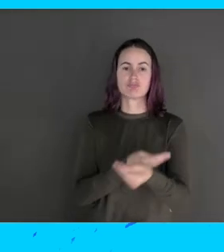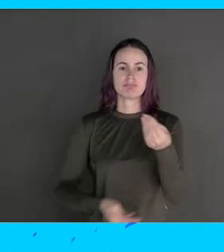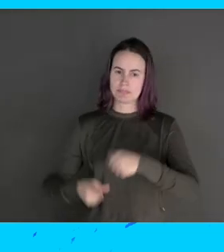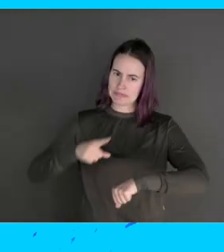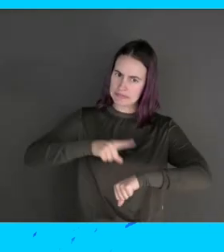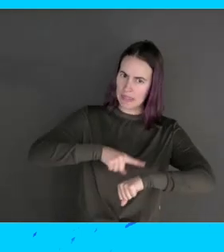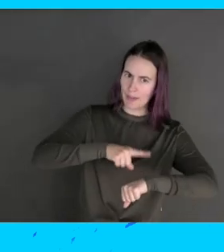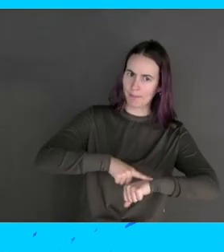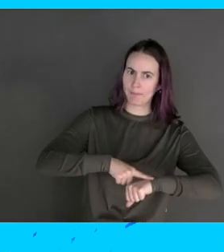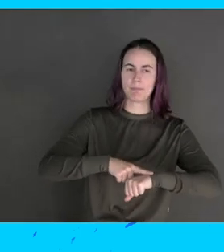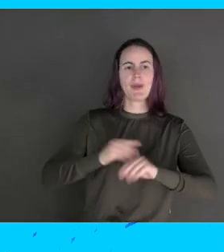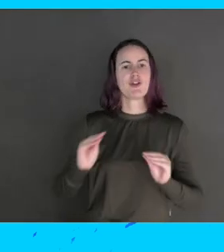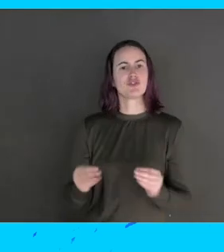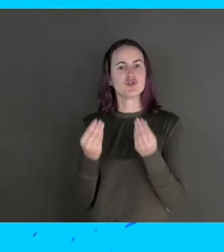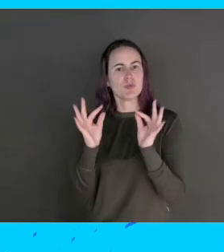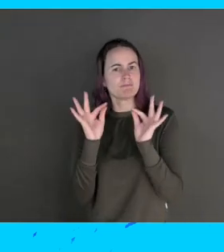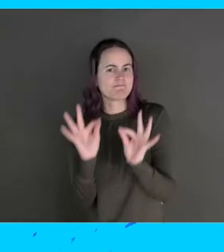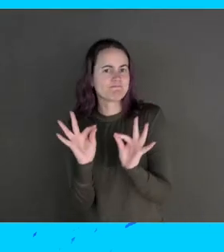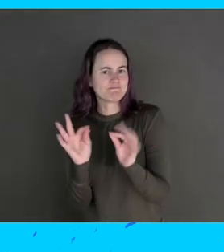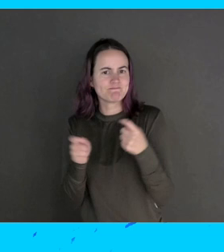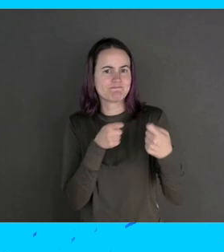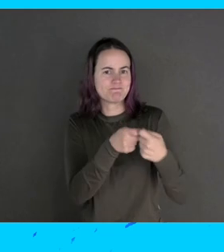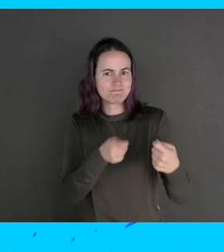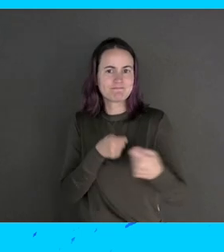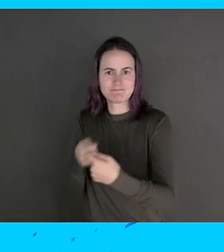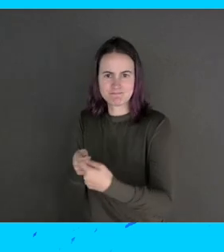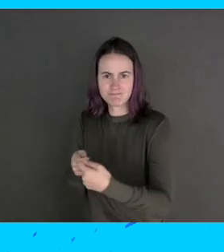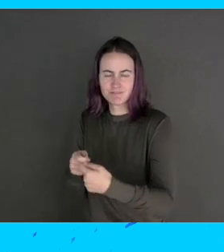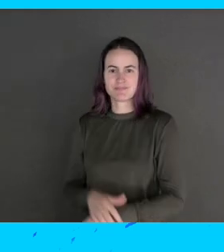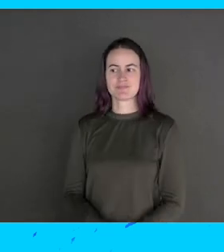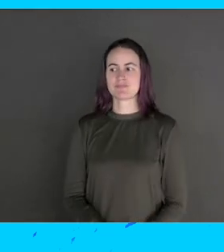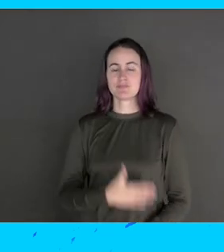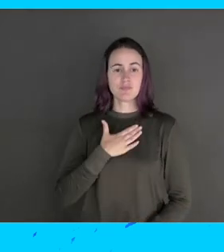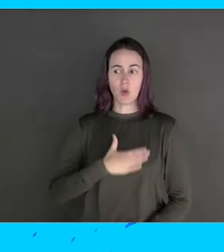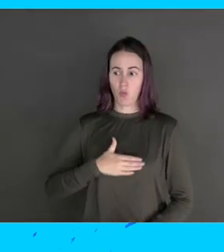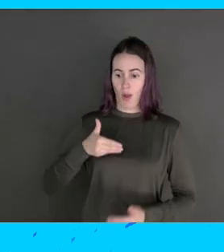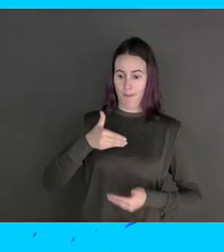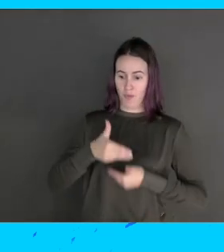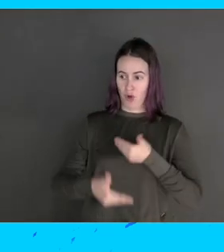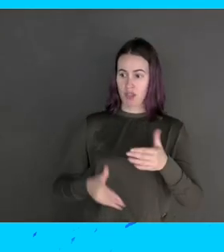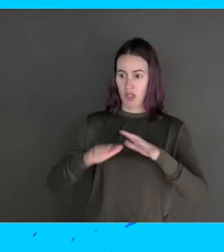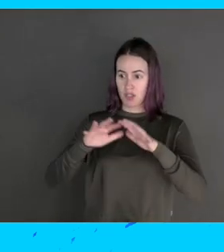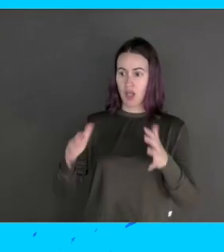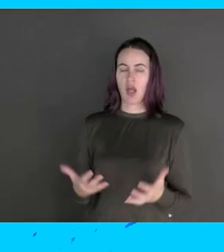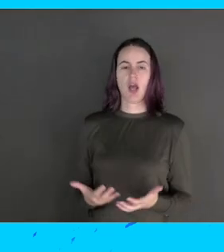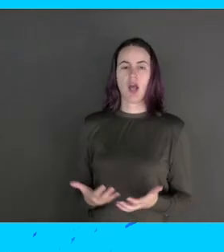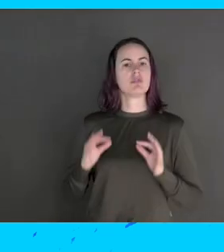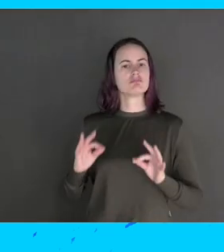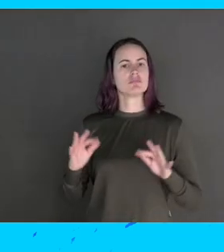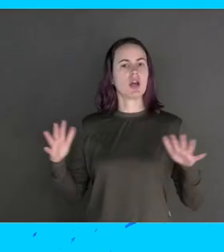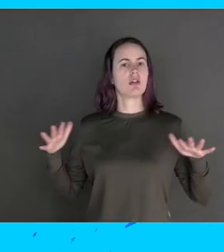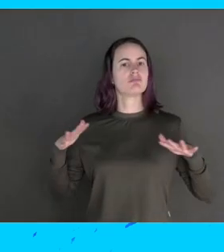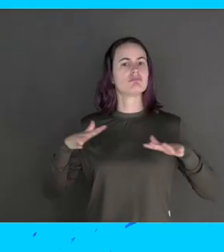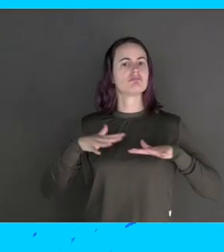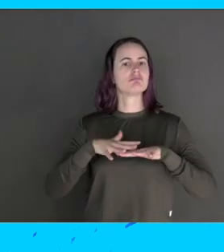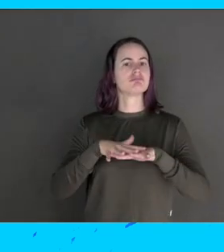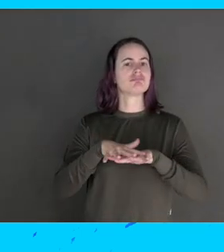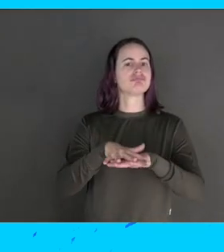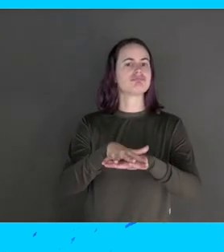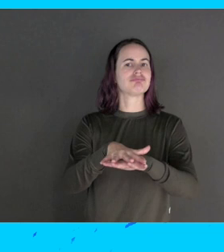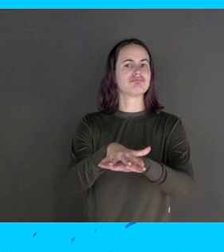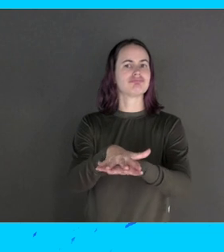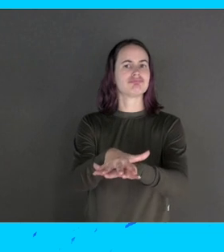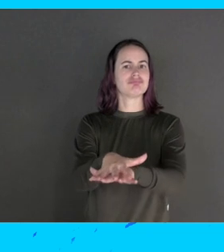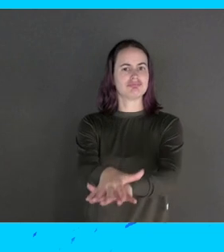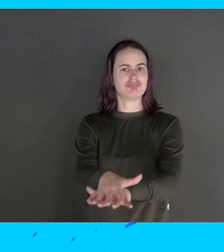way, and also includes ensuring that this process is in place and integrated at the outset of an